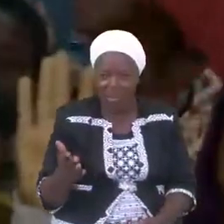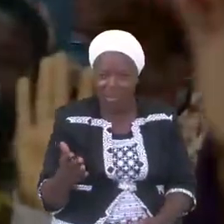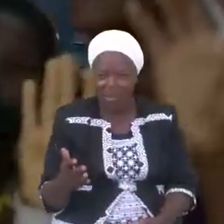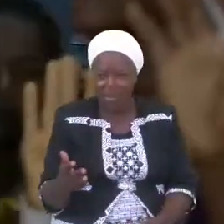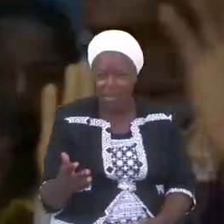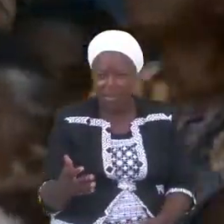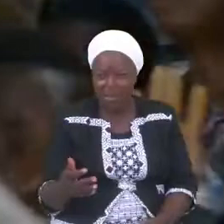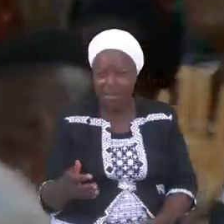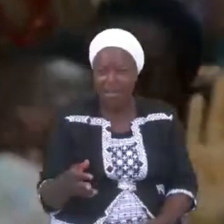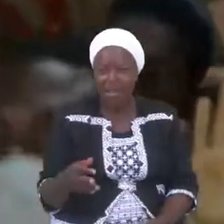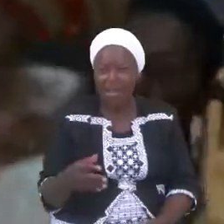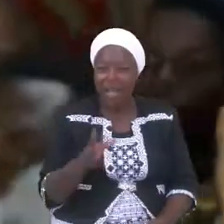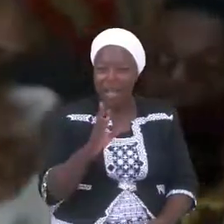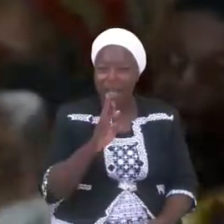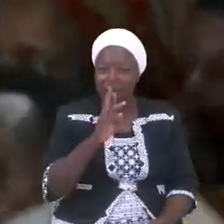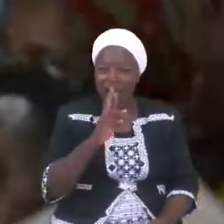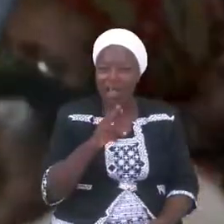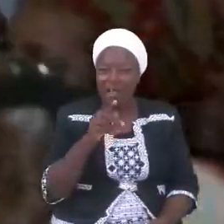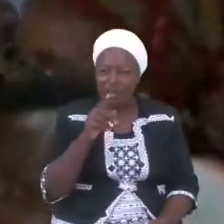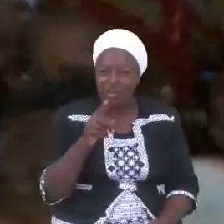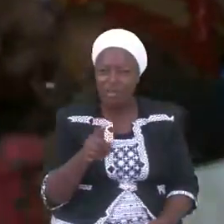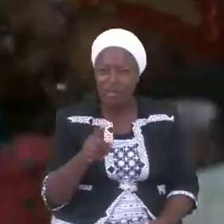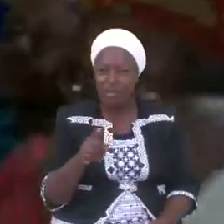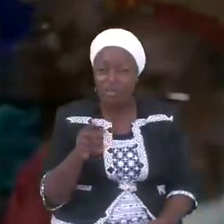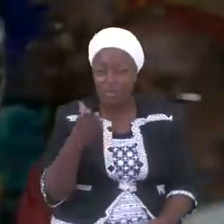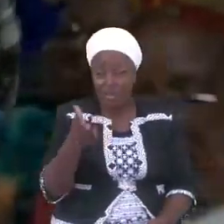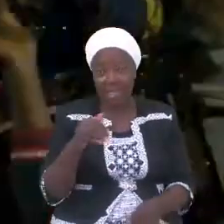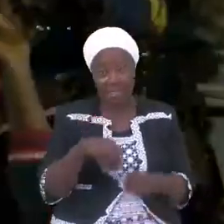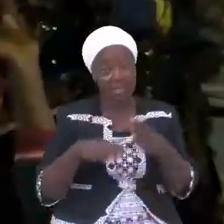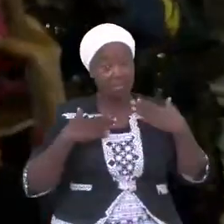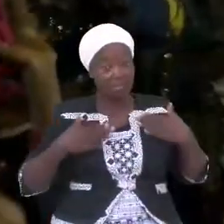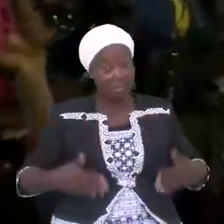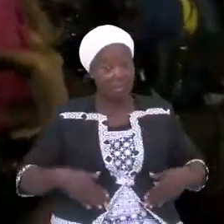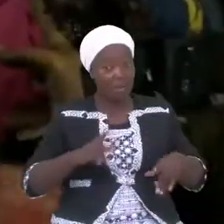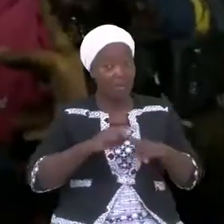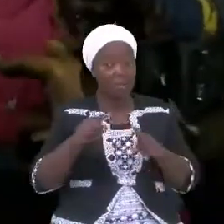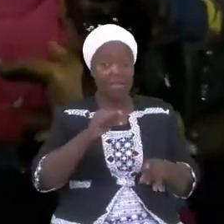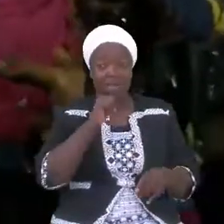Are you there in body but not in spirit?